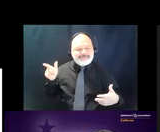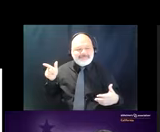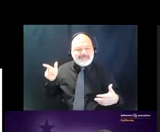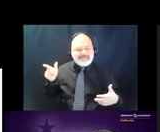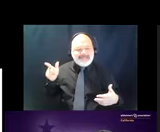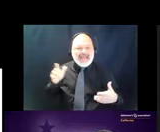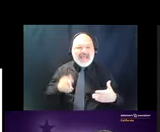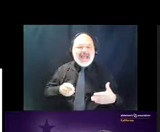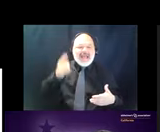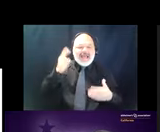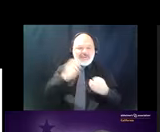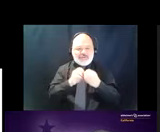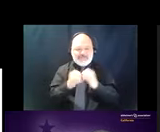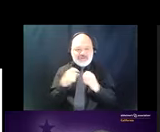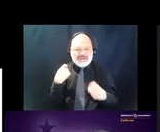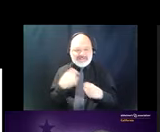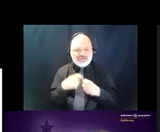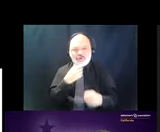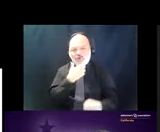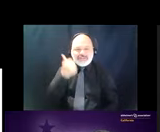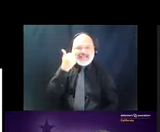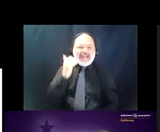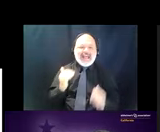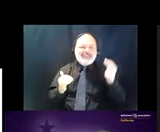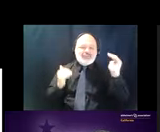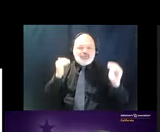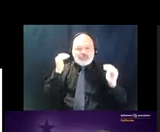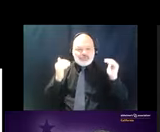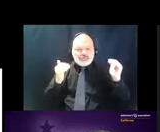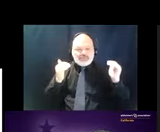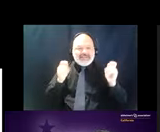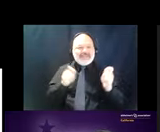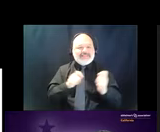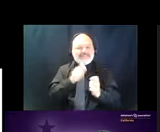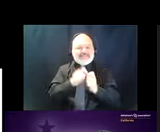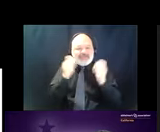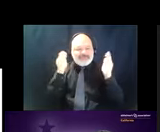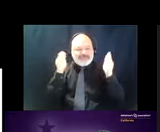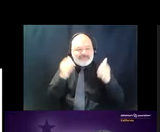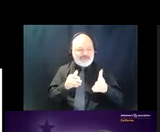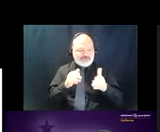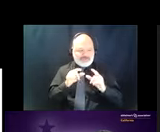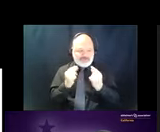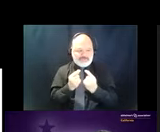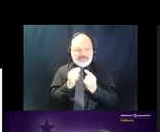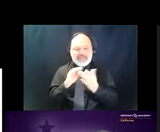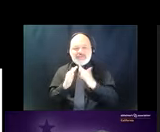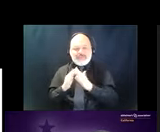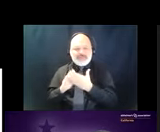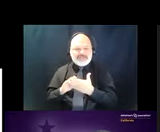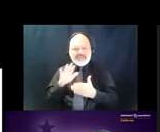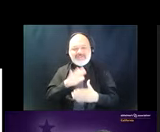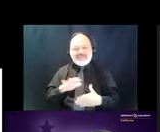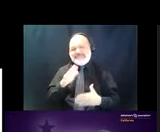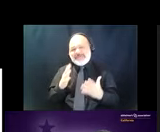high number of Latino older adults. And as part of a specific focus group with our community, these are the three main